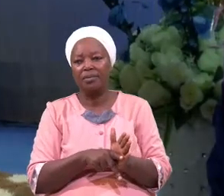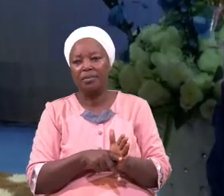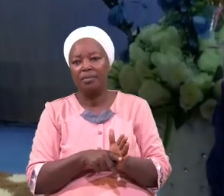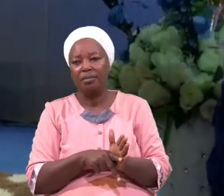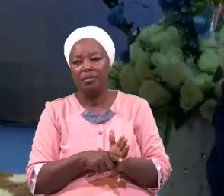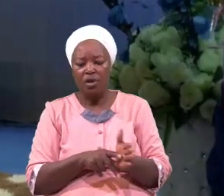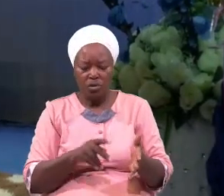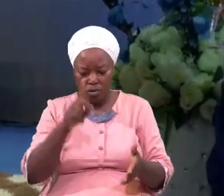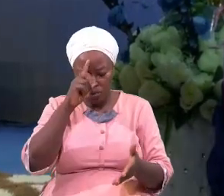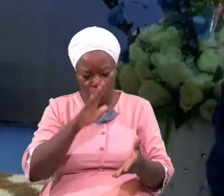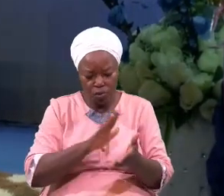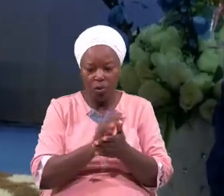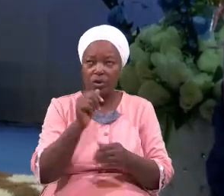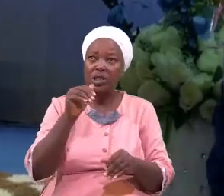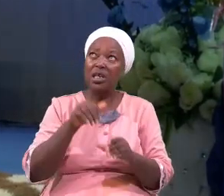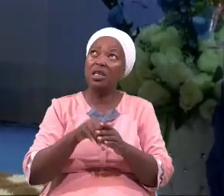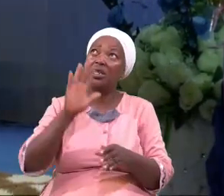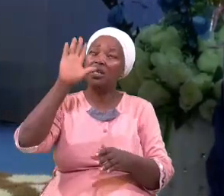Trust in his power.